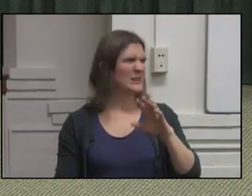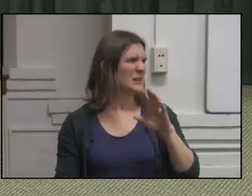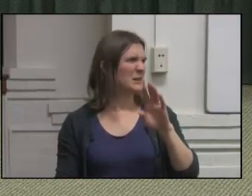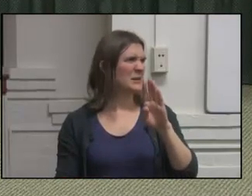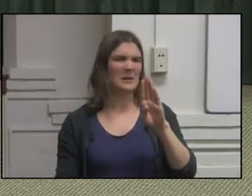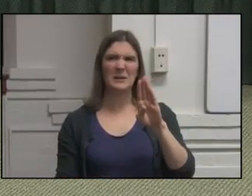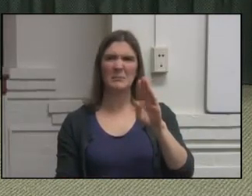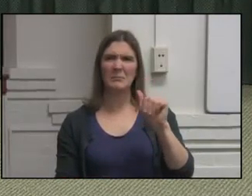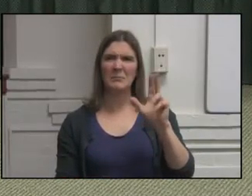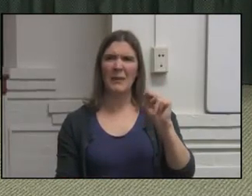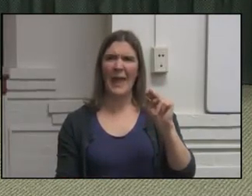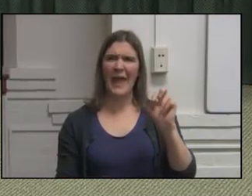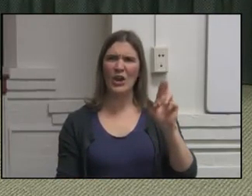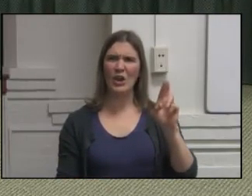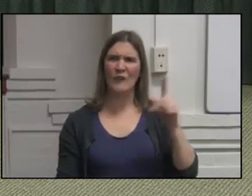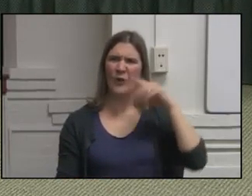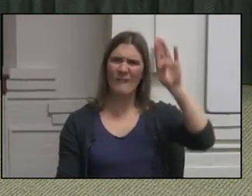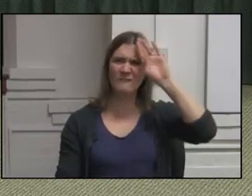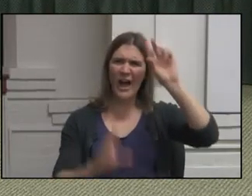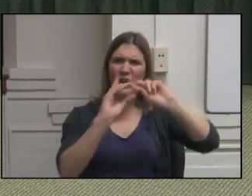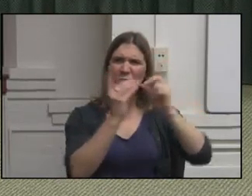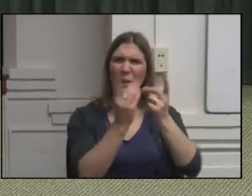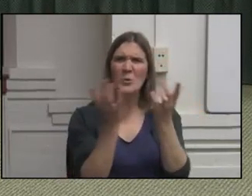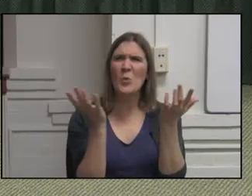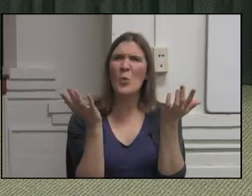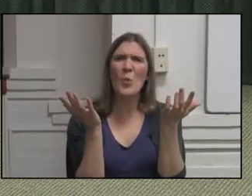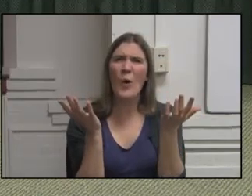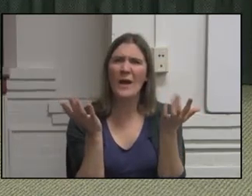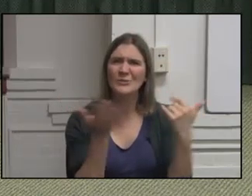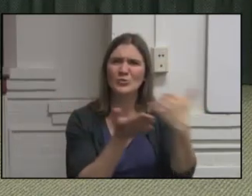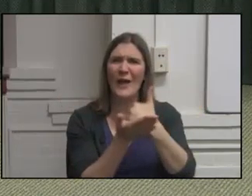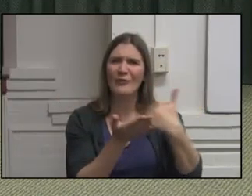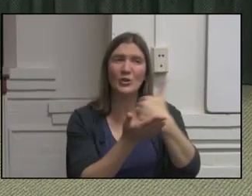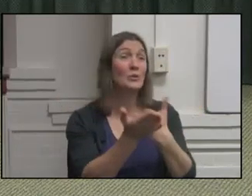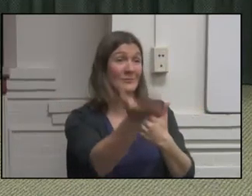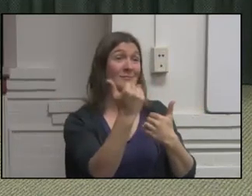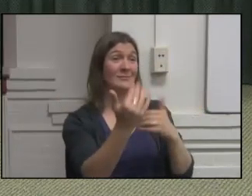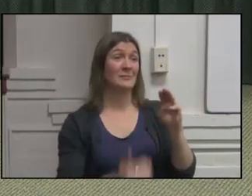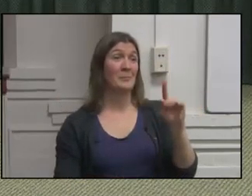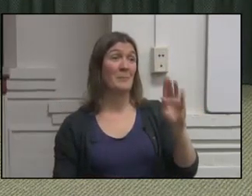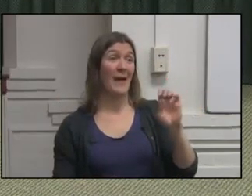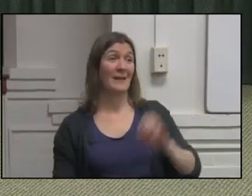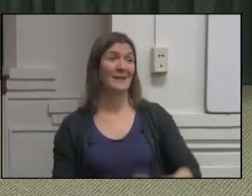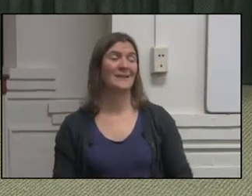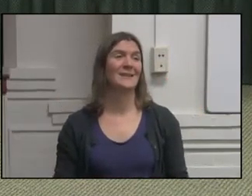with the fire department? Mm-hmm. I don't know what income that is. Revenue? You want to come up, Mike?